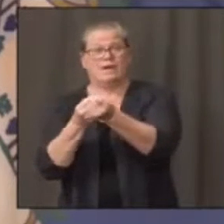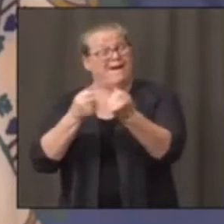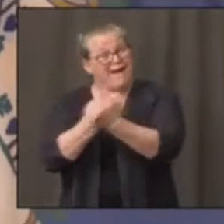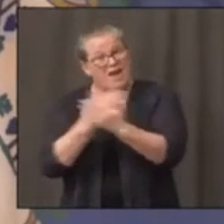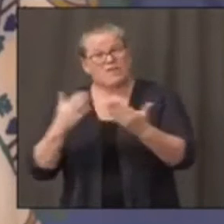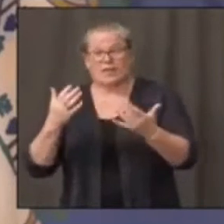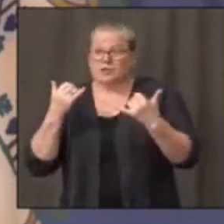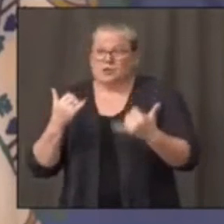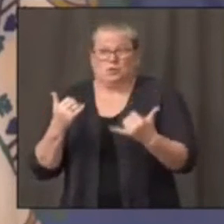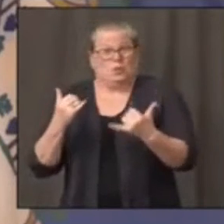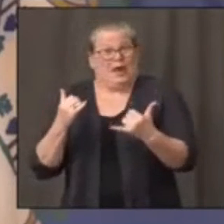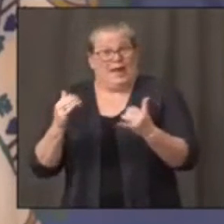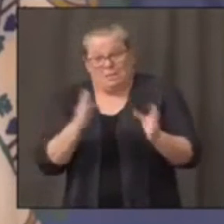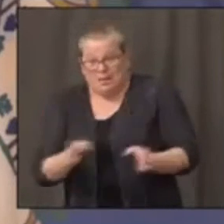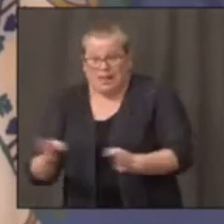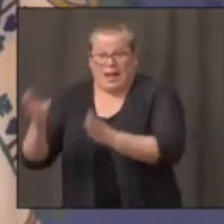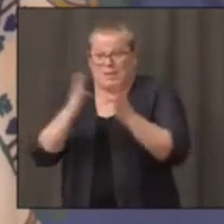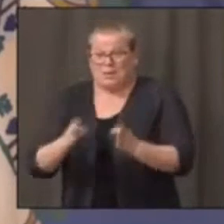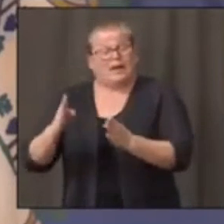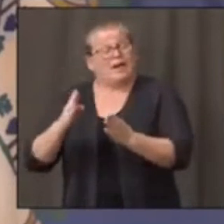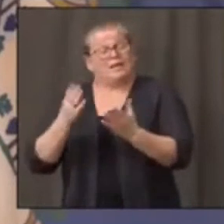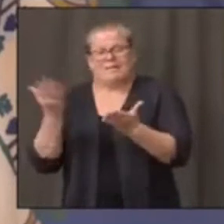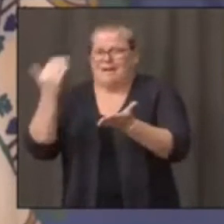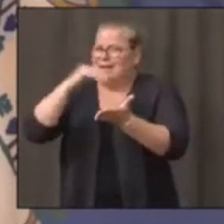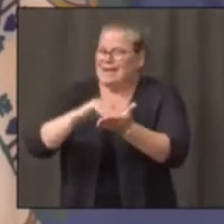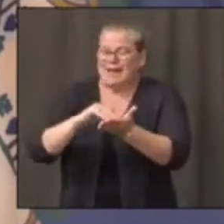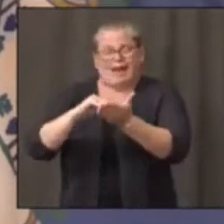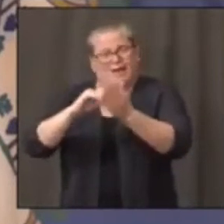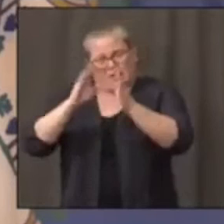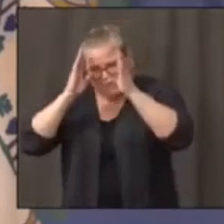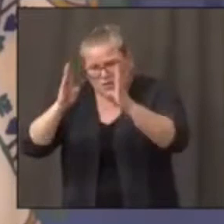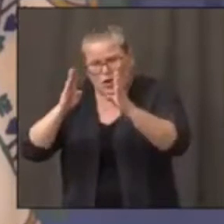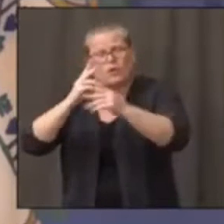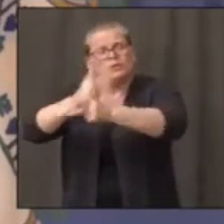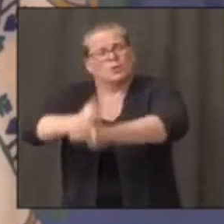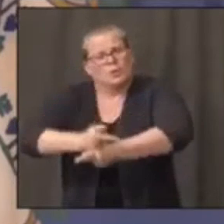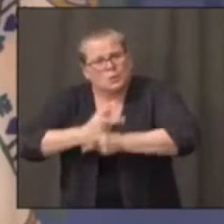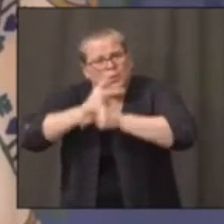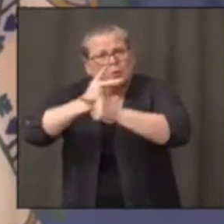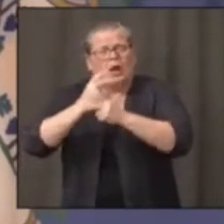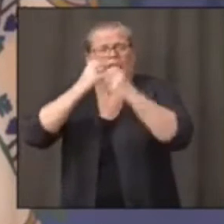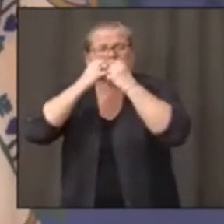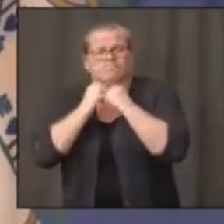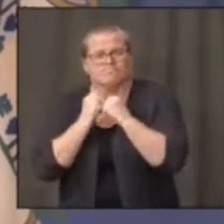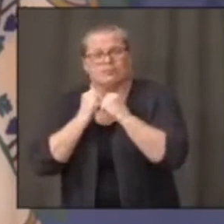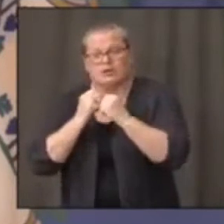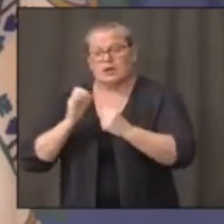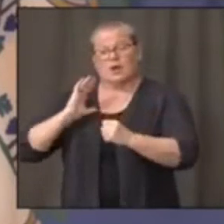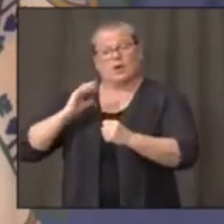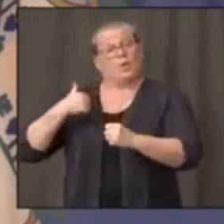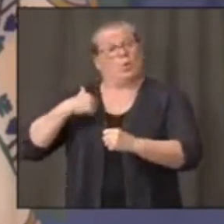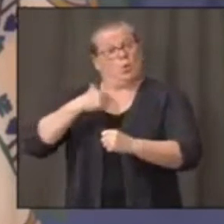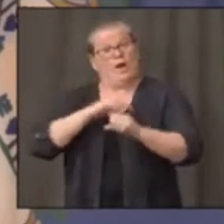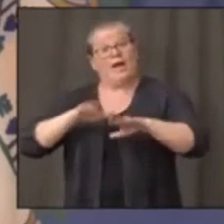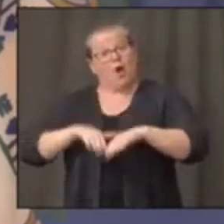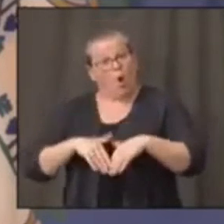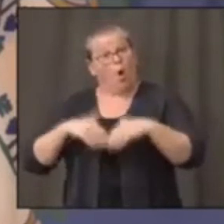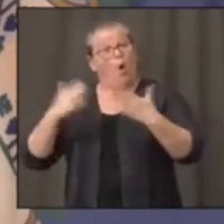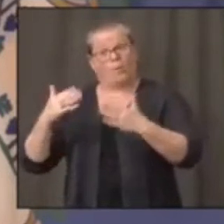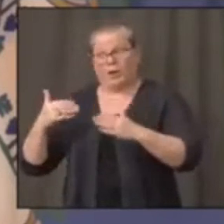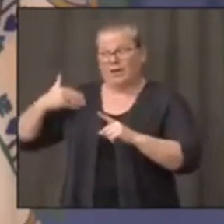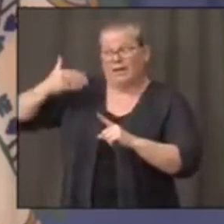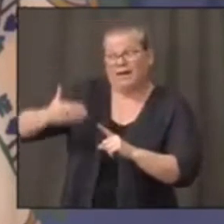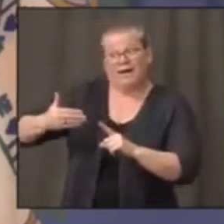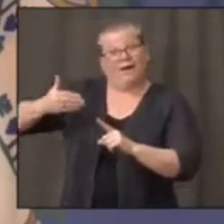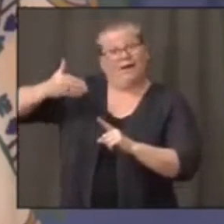slow to reopen. We waited for the metrics to be right. And if any state can open safely, I think it's Connecticut, given the fact that